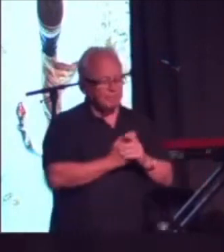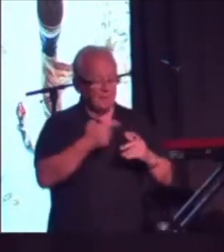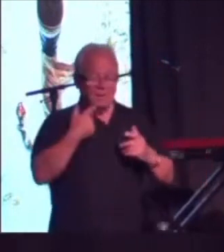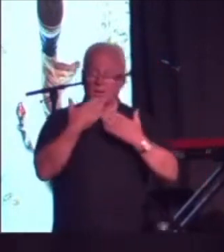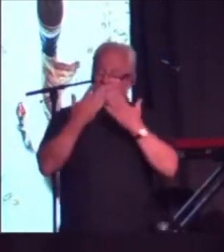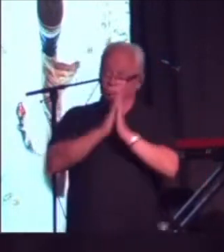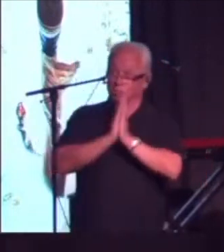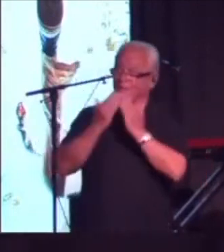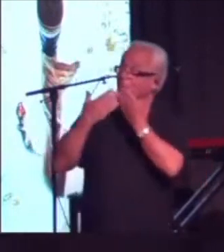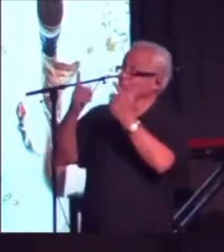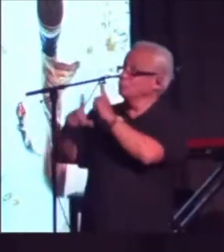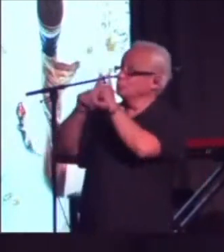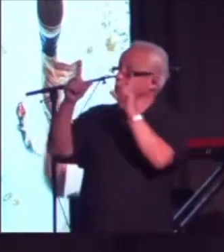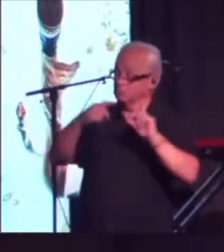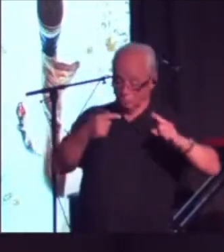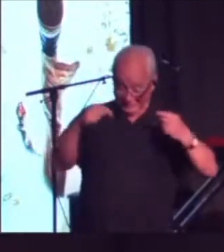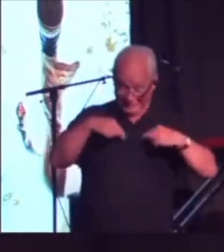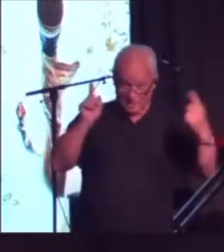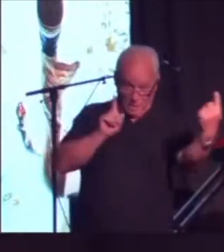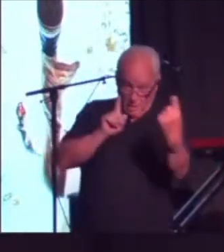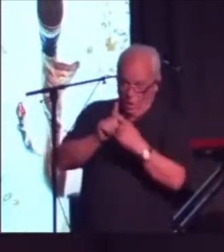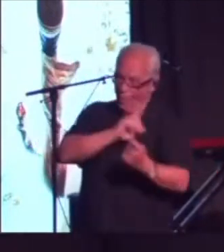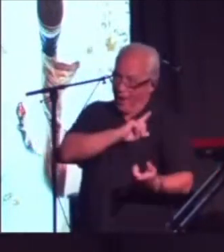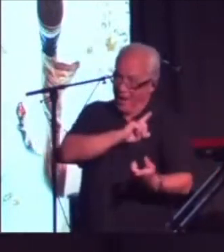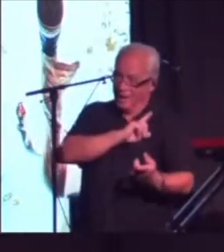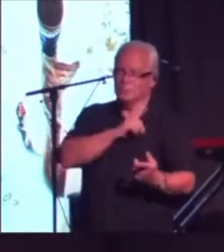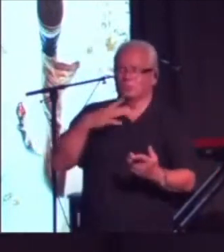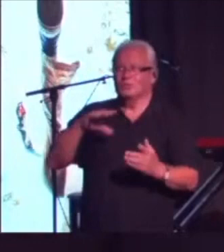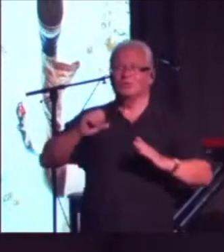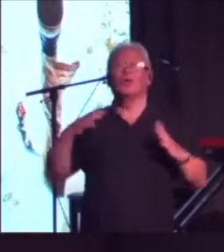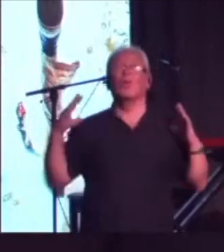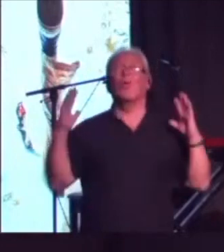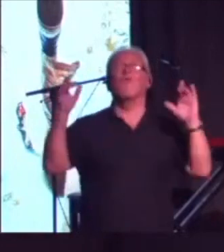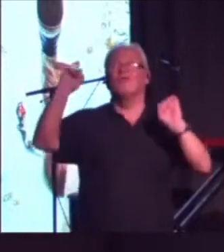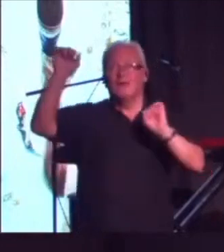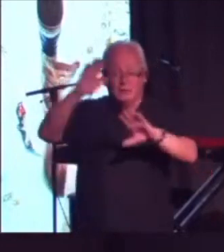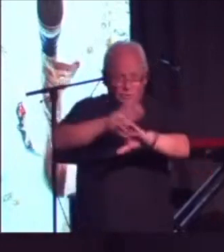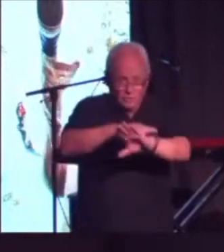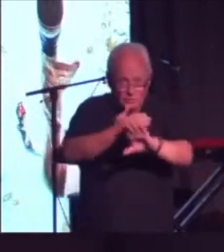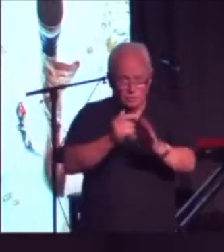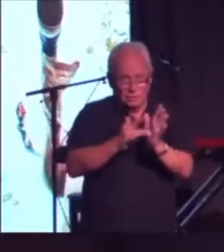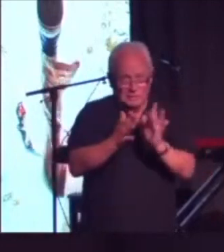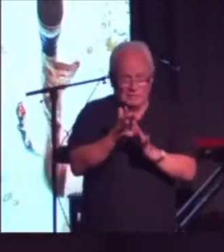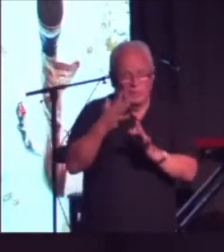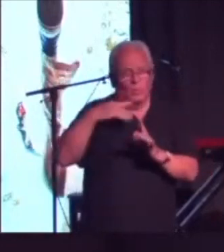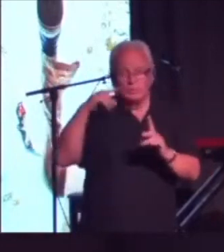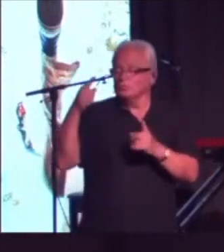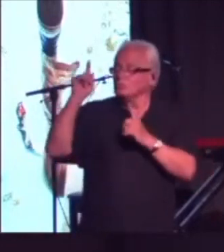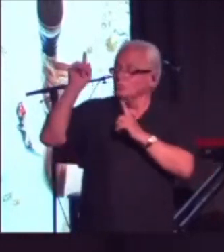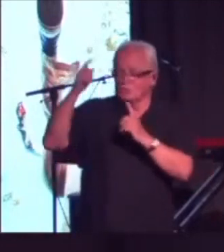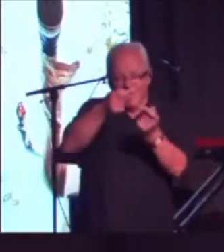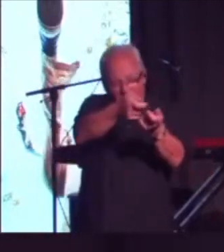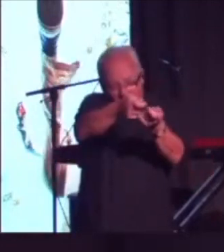our one request is this, that you would glorify your Son, magnify your Son in this place. May we see him as he is. And would you draw people to